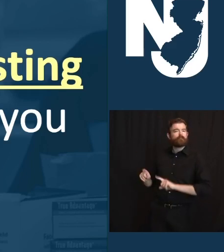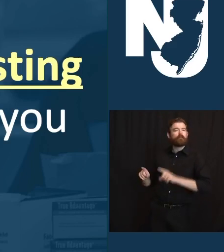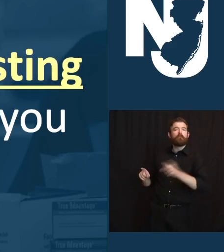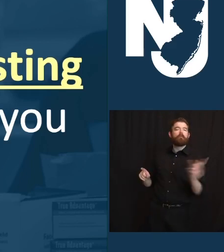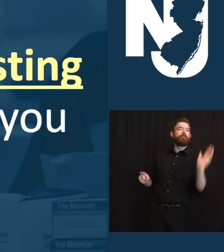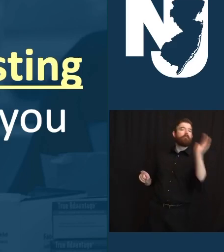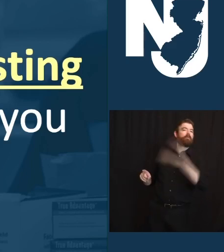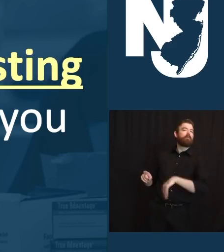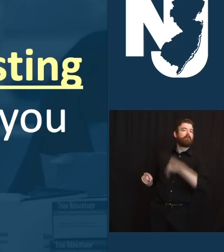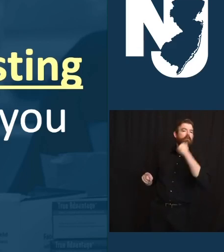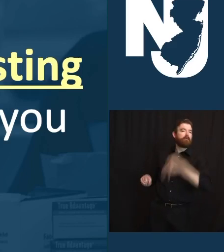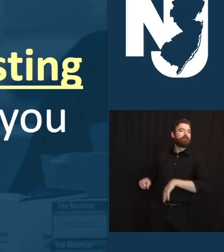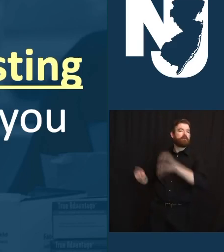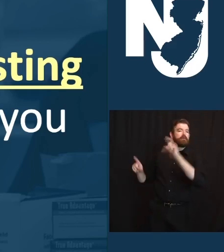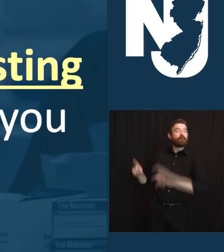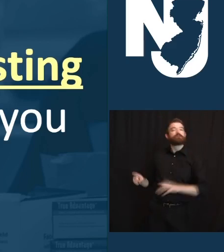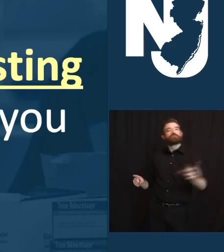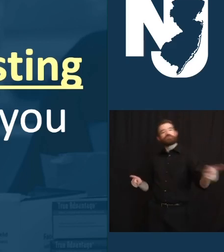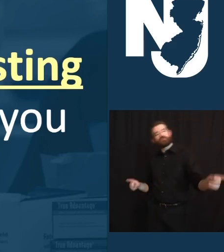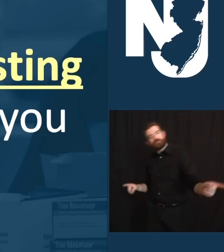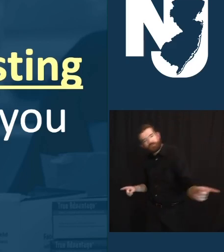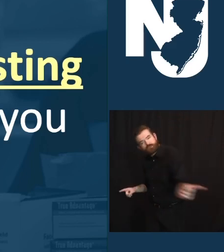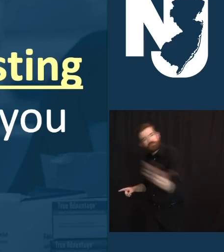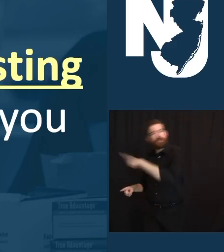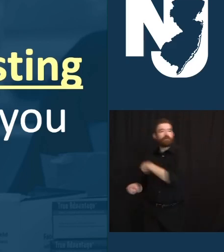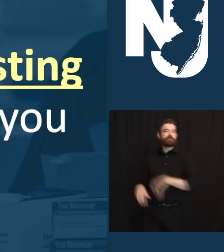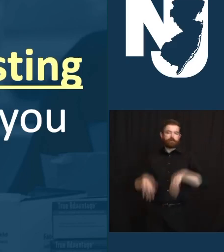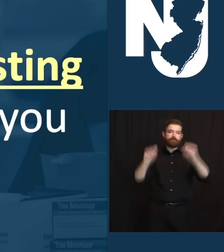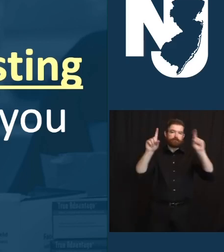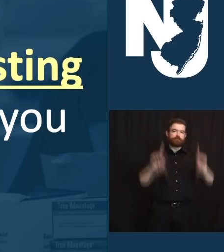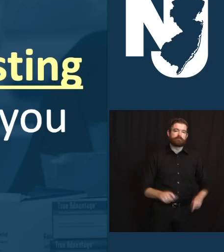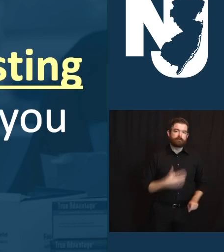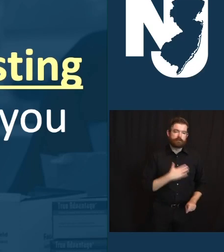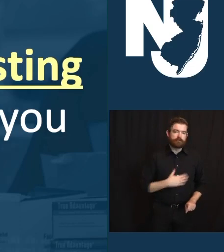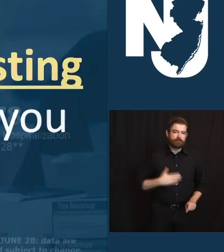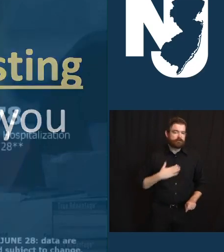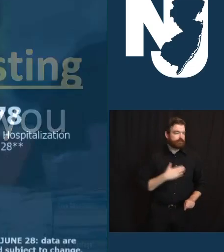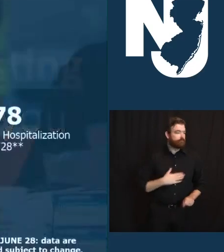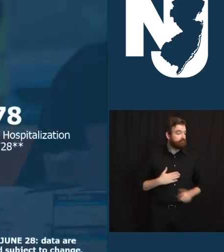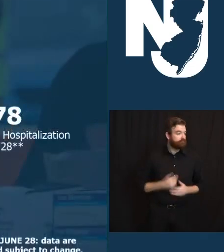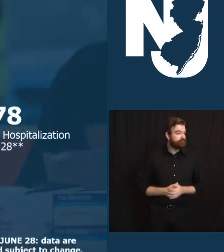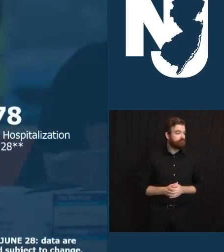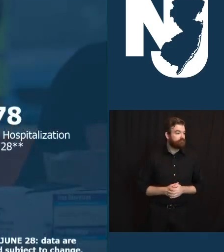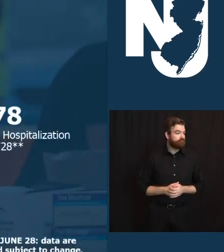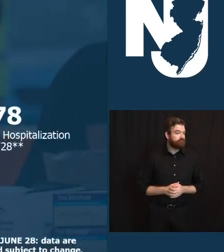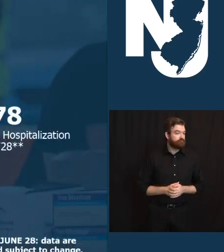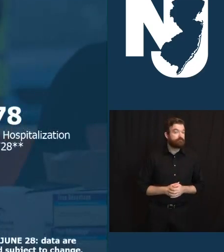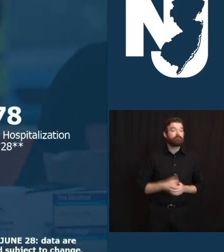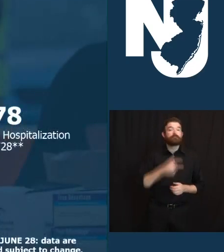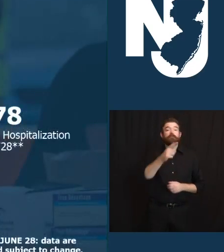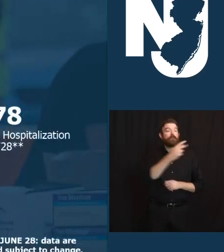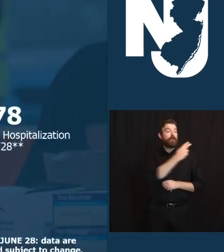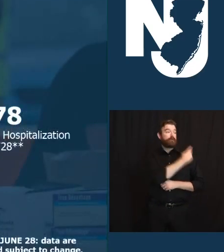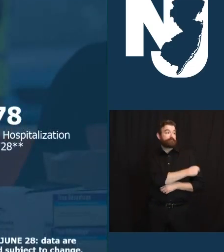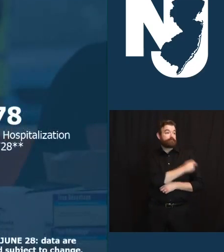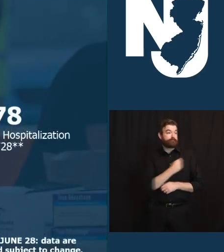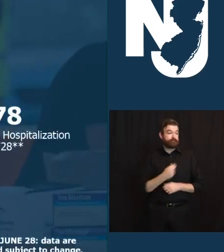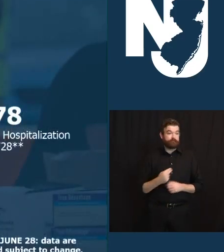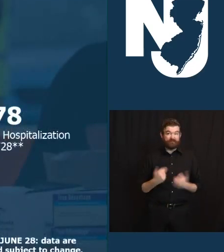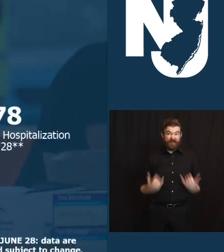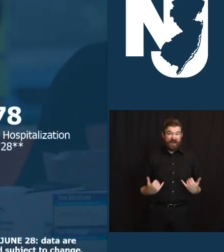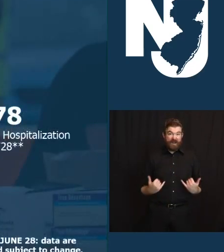no reason, literally, not to. Moving on to our hospitals, last night's report, 978